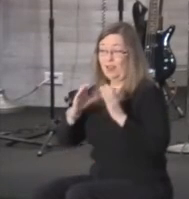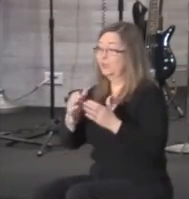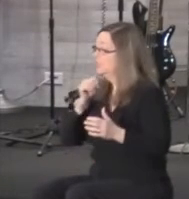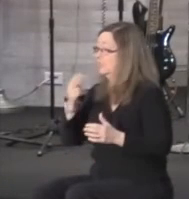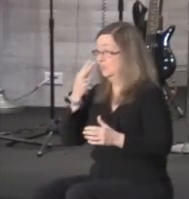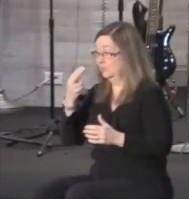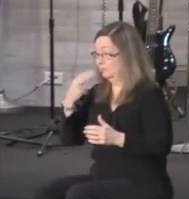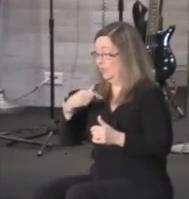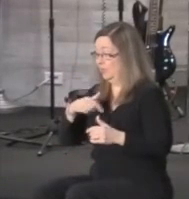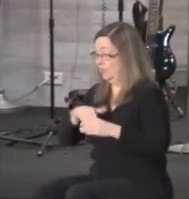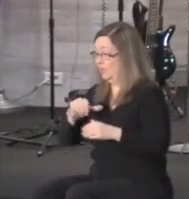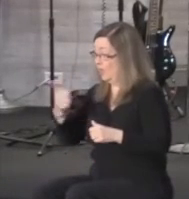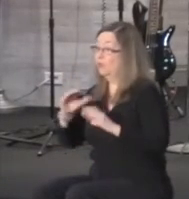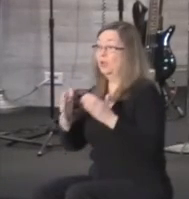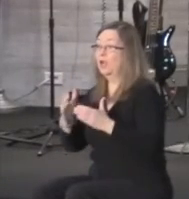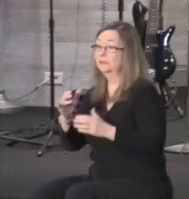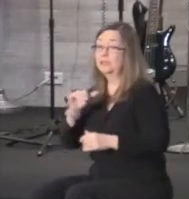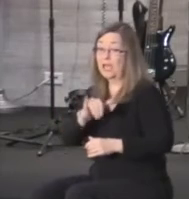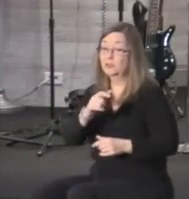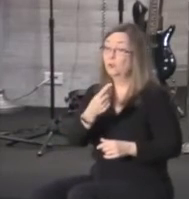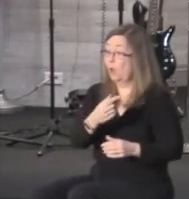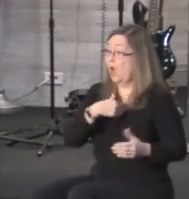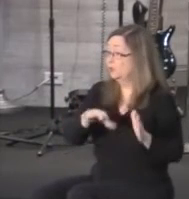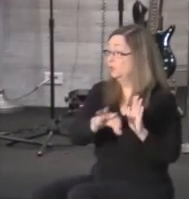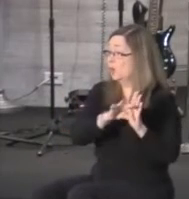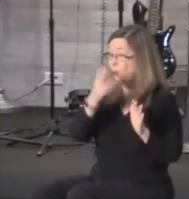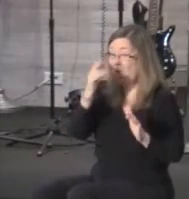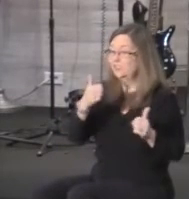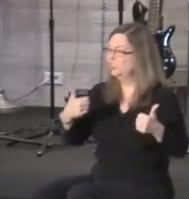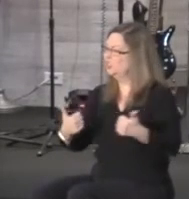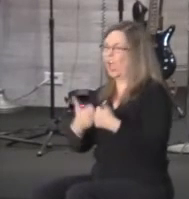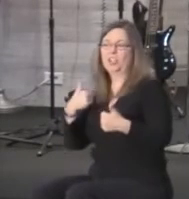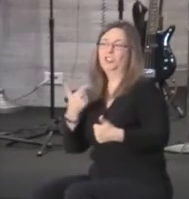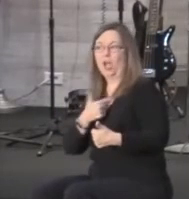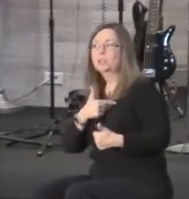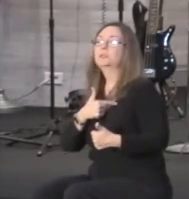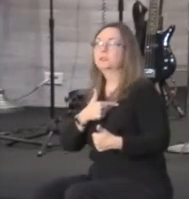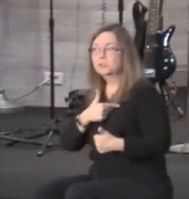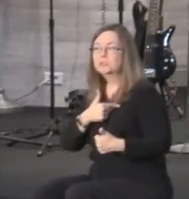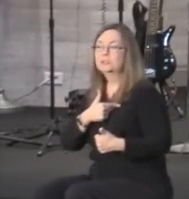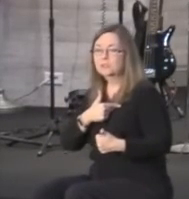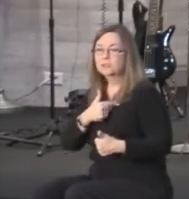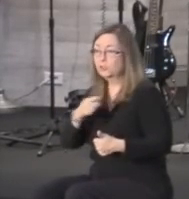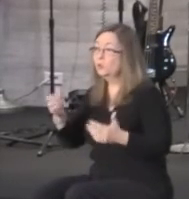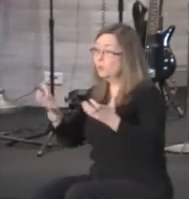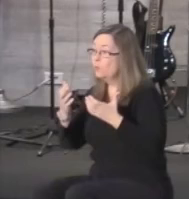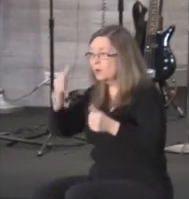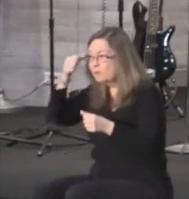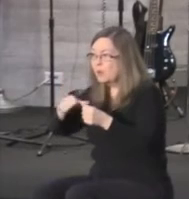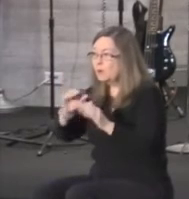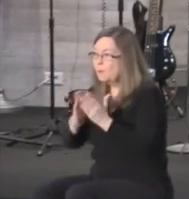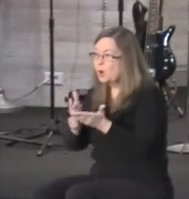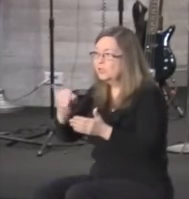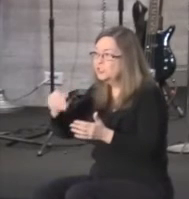any other ones because that's the one I wanted to be in. Why? Well, he challenged us. Hey, you guys want to memorize the book of